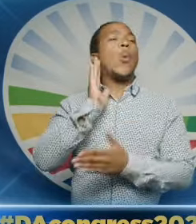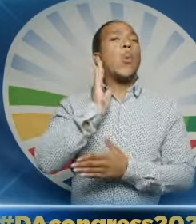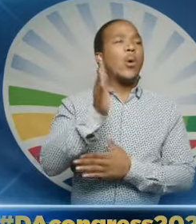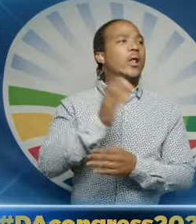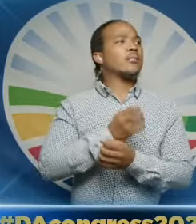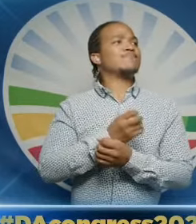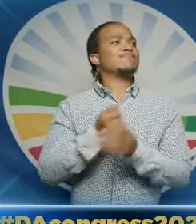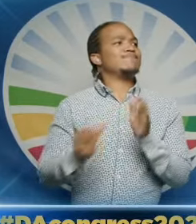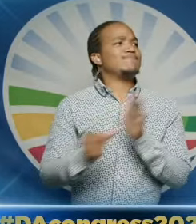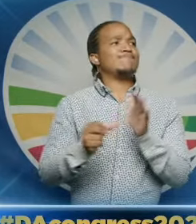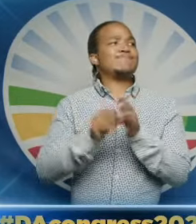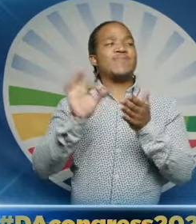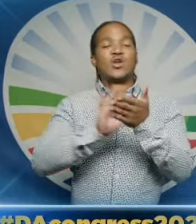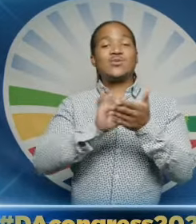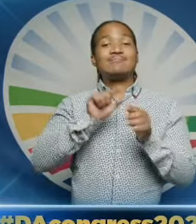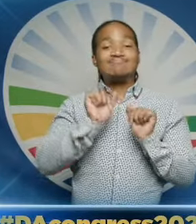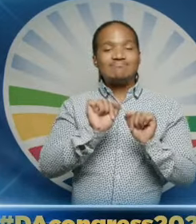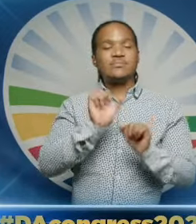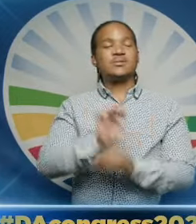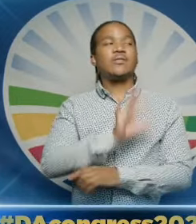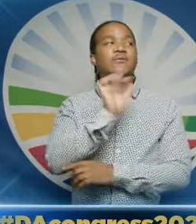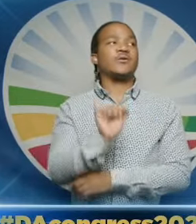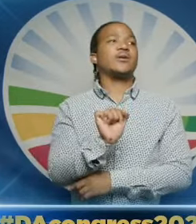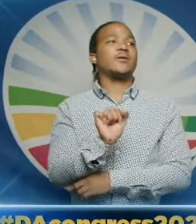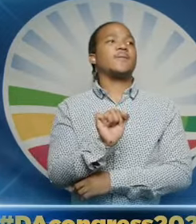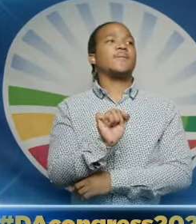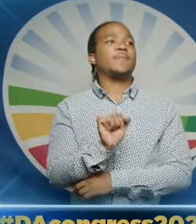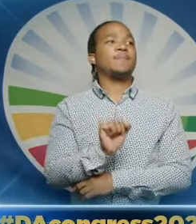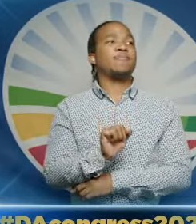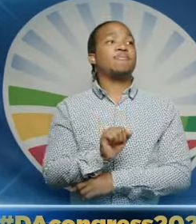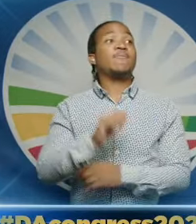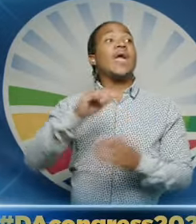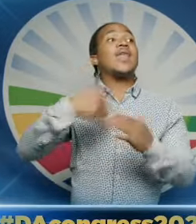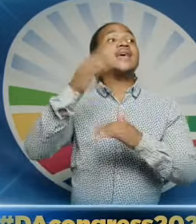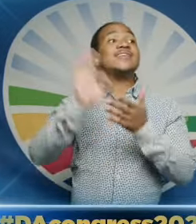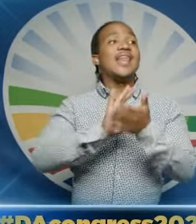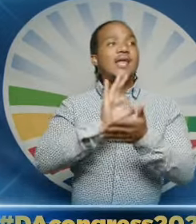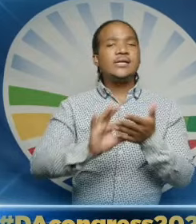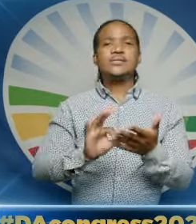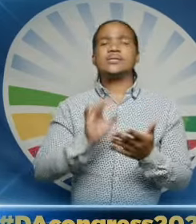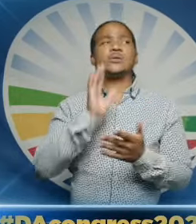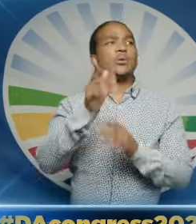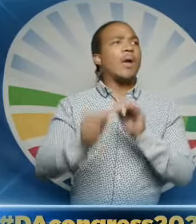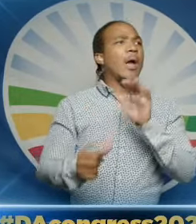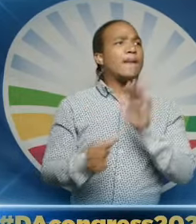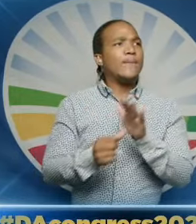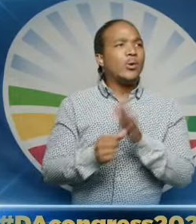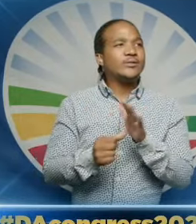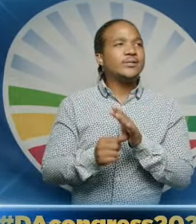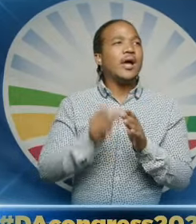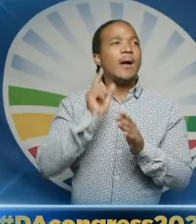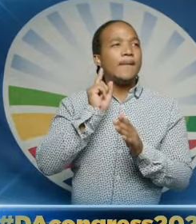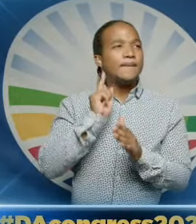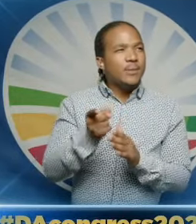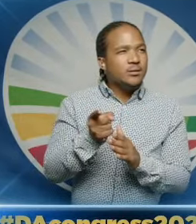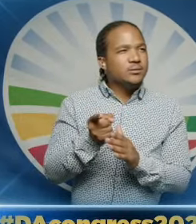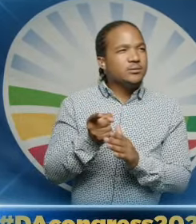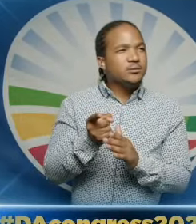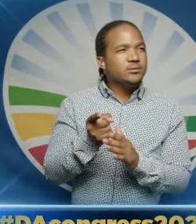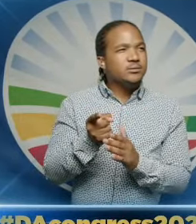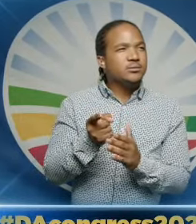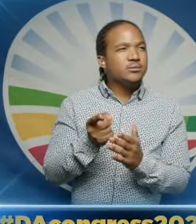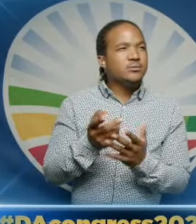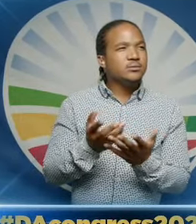most important elections for South Africa. This election is going to be vital. We are able to remove the